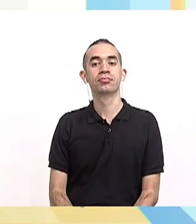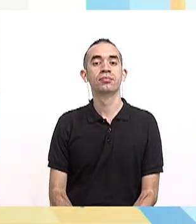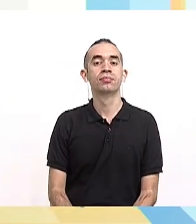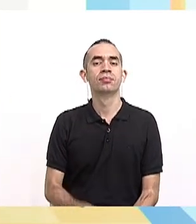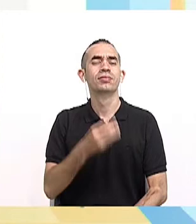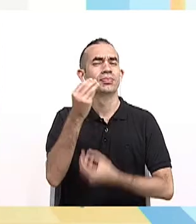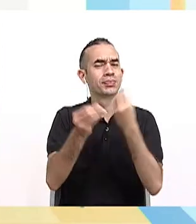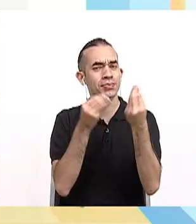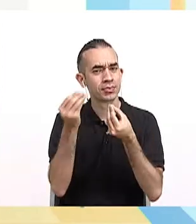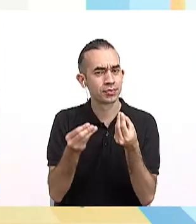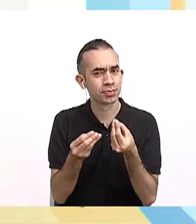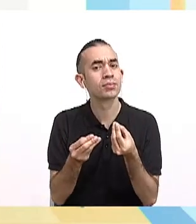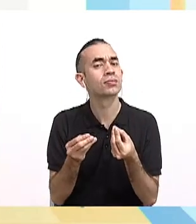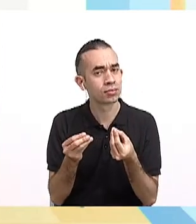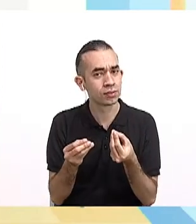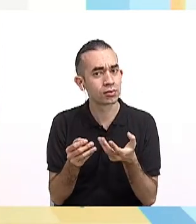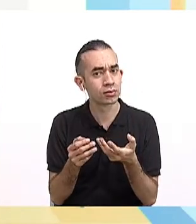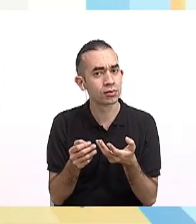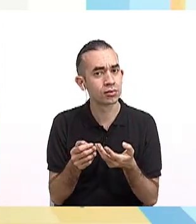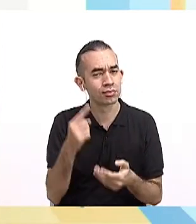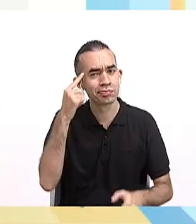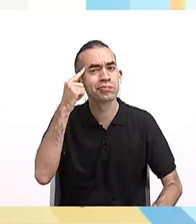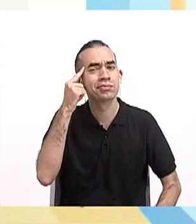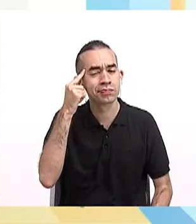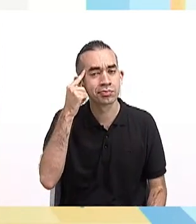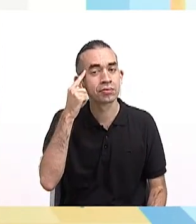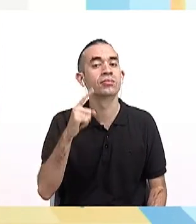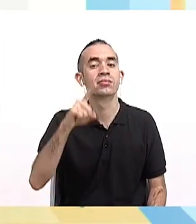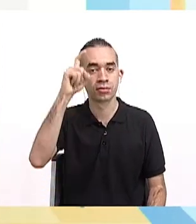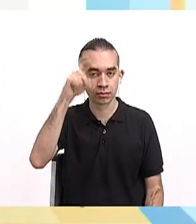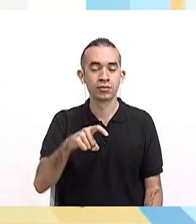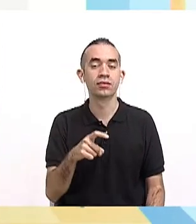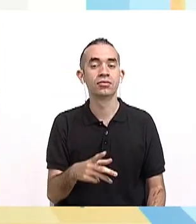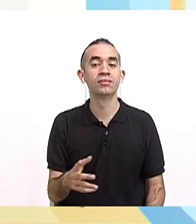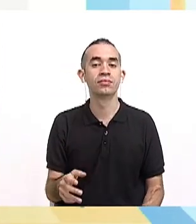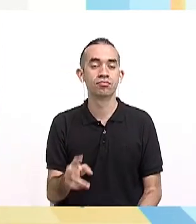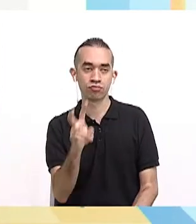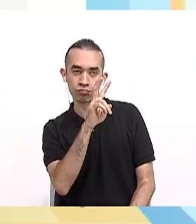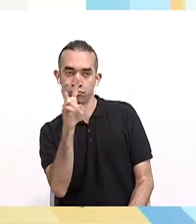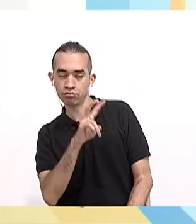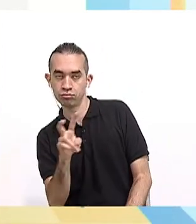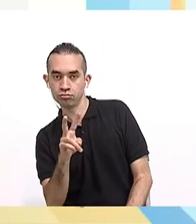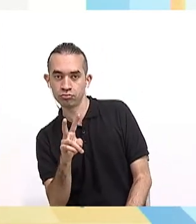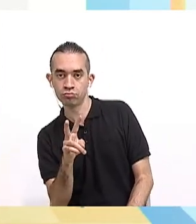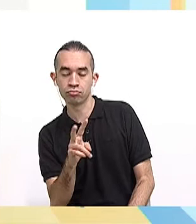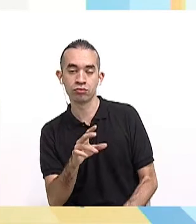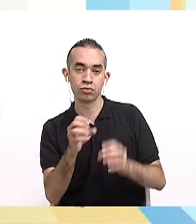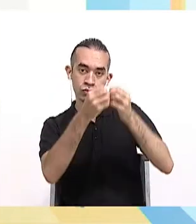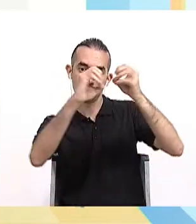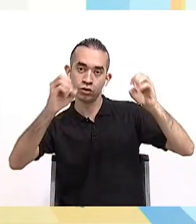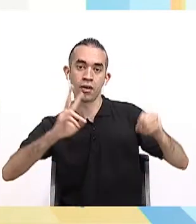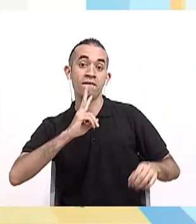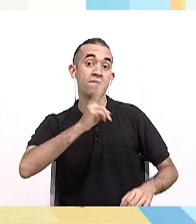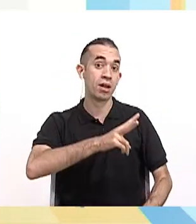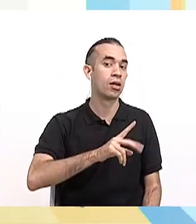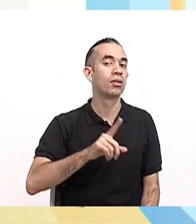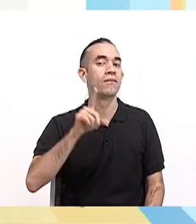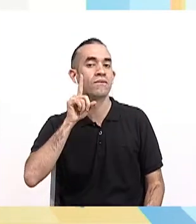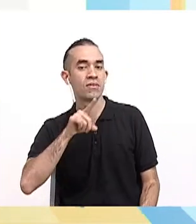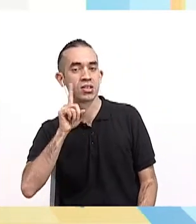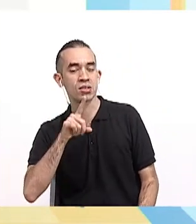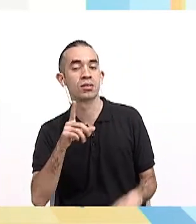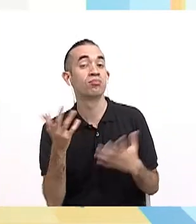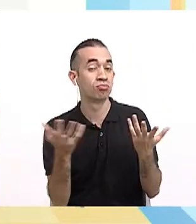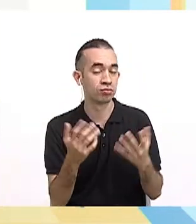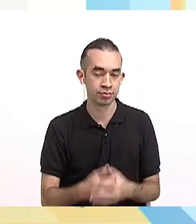have to do? Think about it. You have to identify whether the sentences are true or